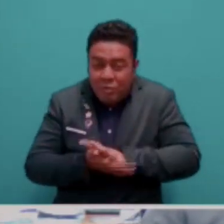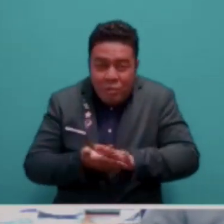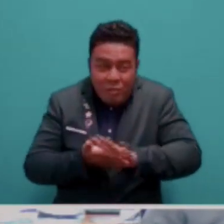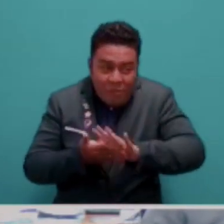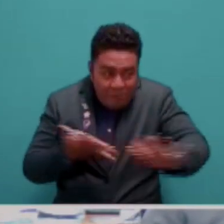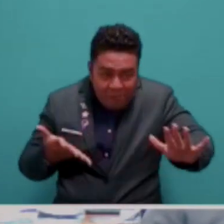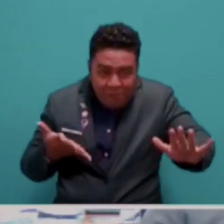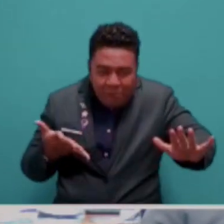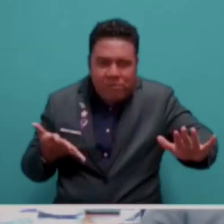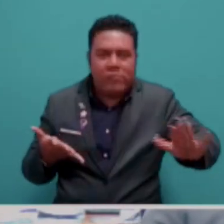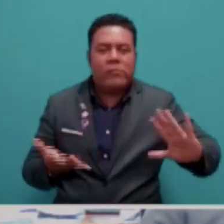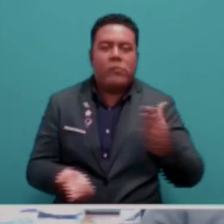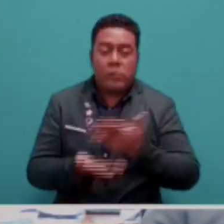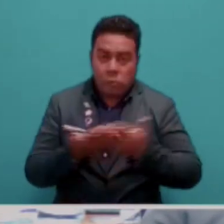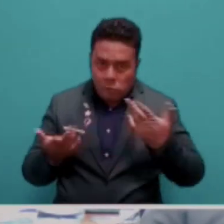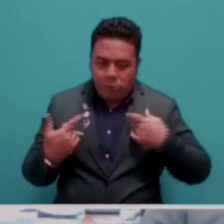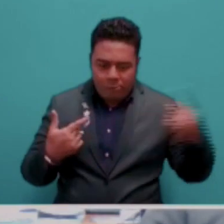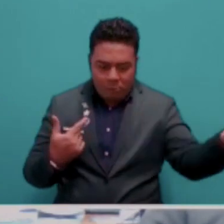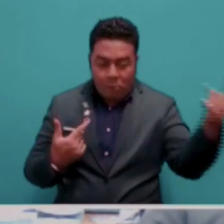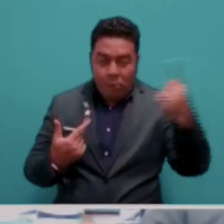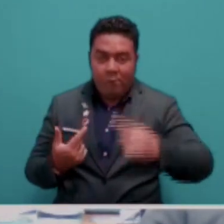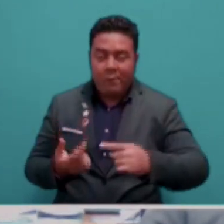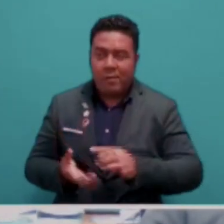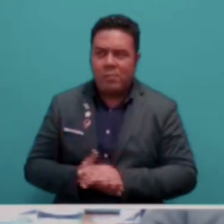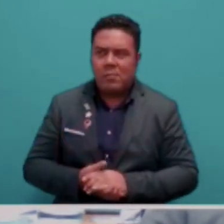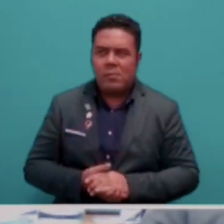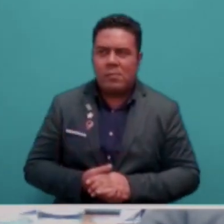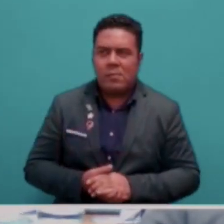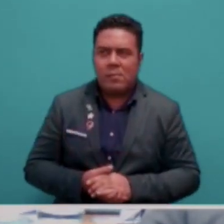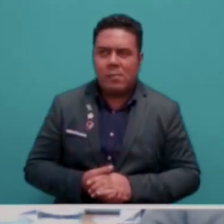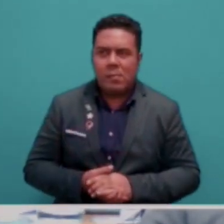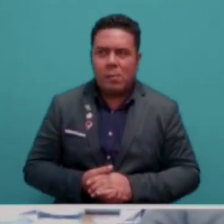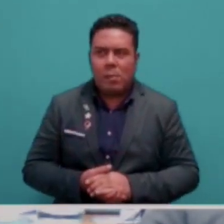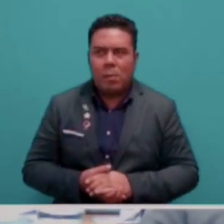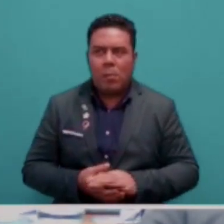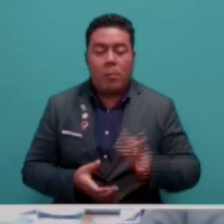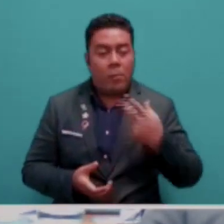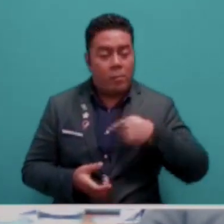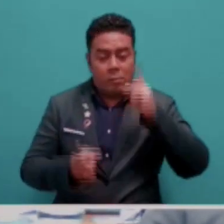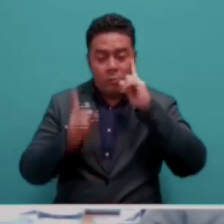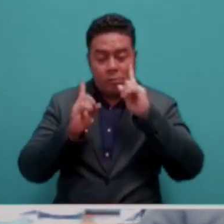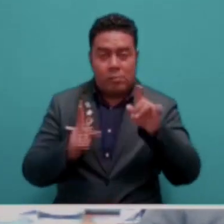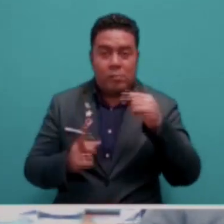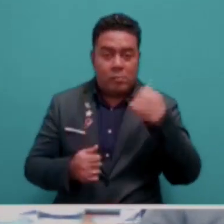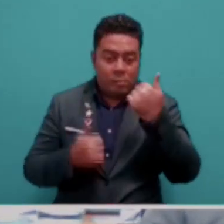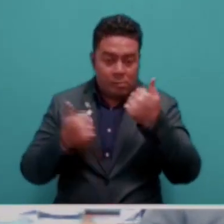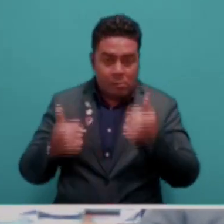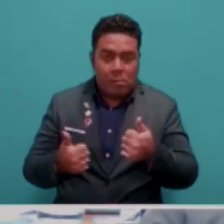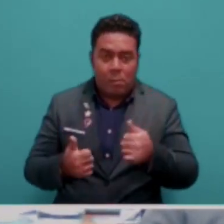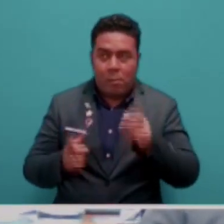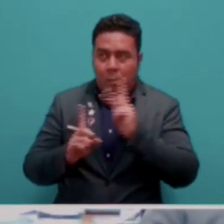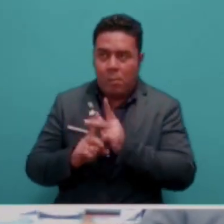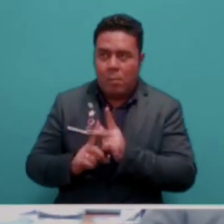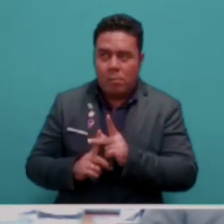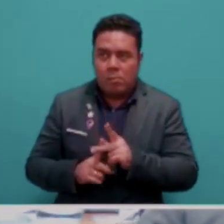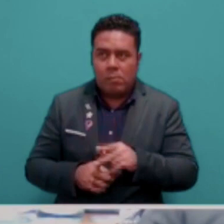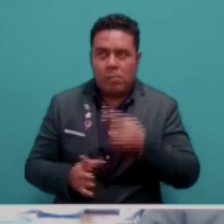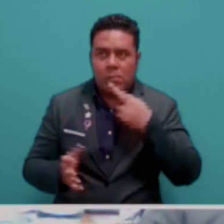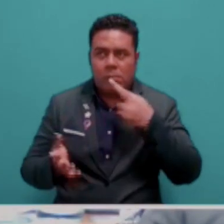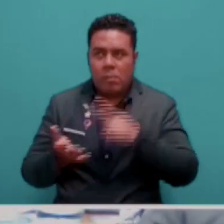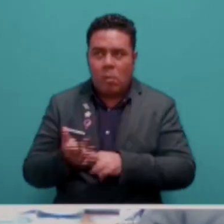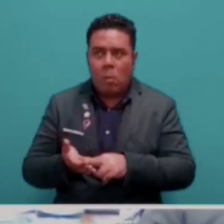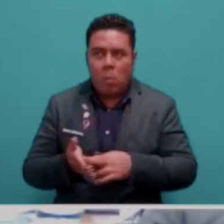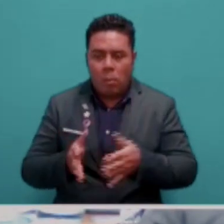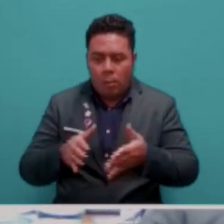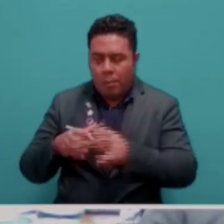And now you come into this house so that you can look good politically while the report of the